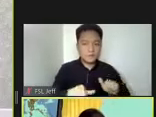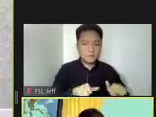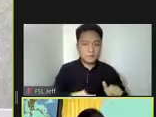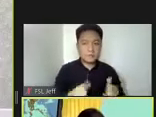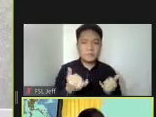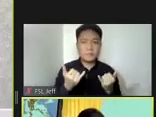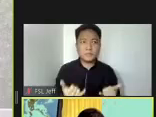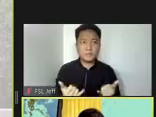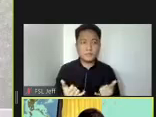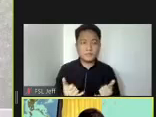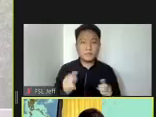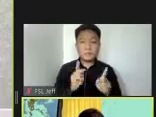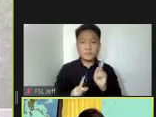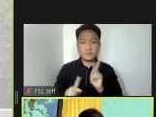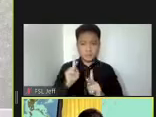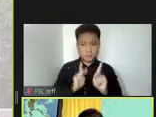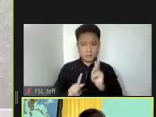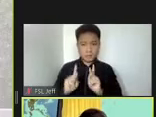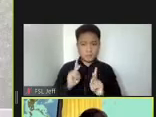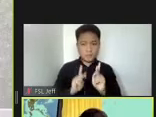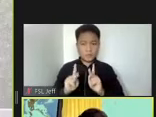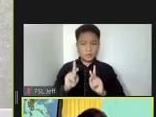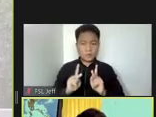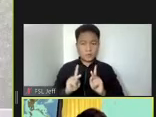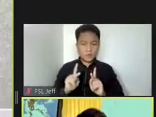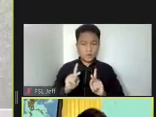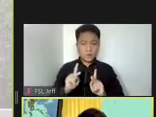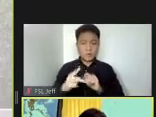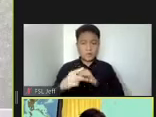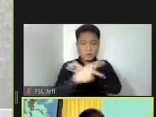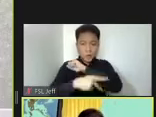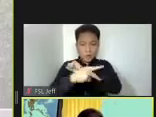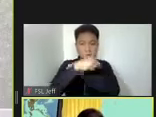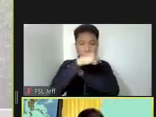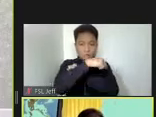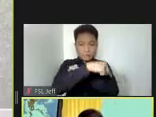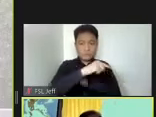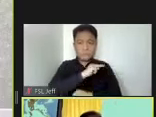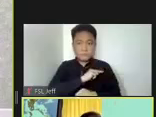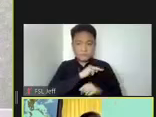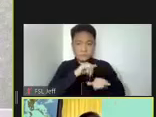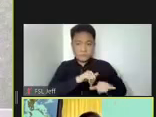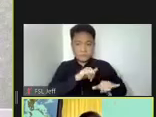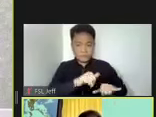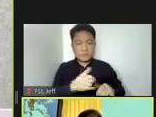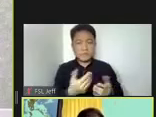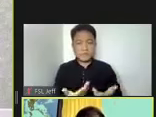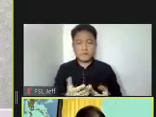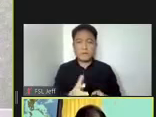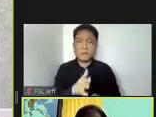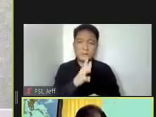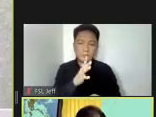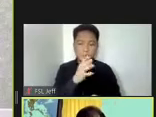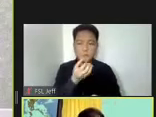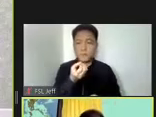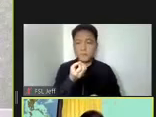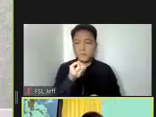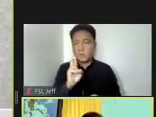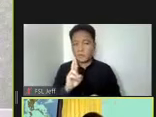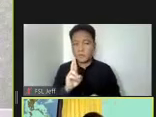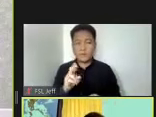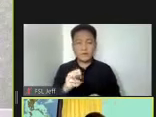mothers who are unemployable because of lack of education, and train them on the coffee business.